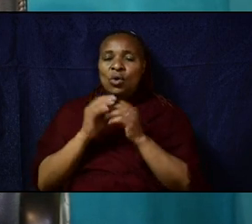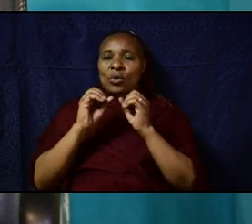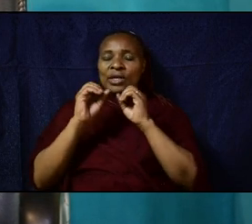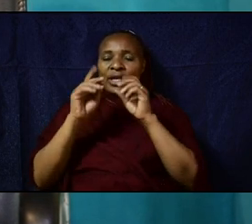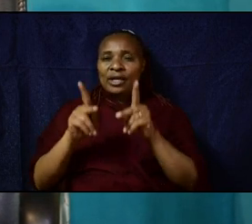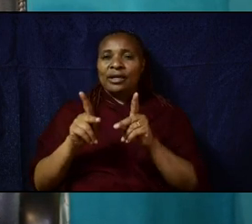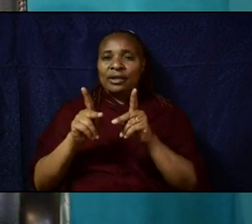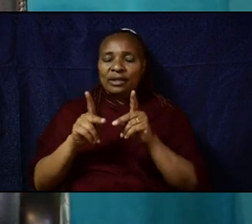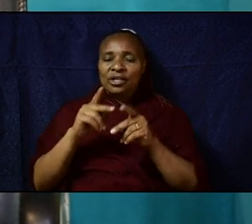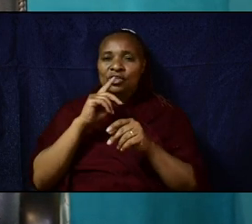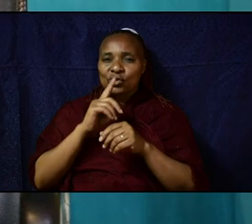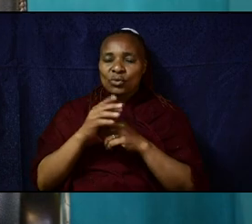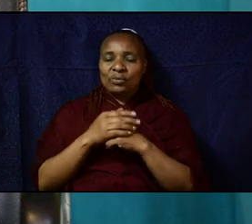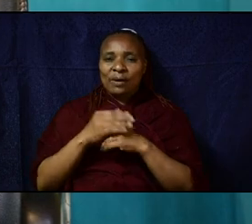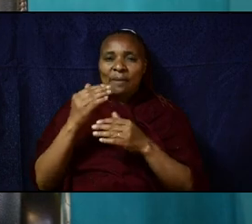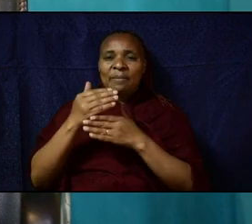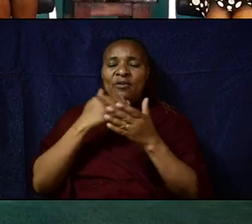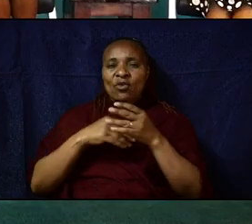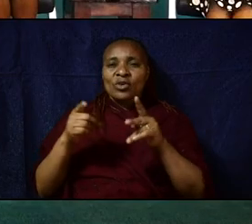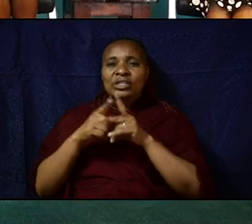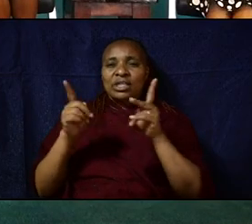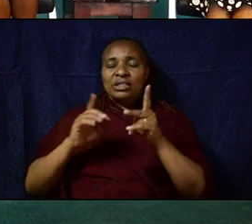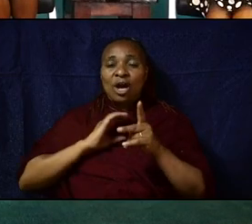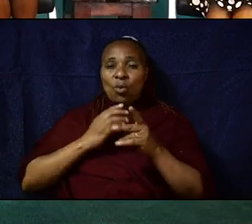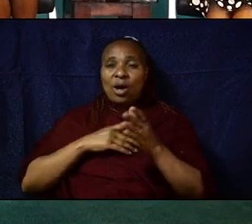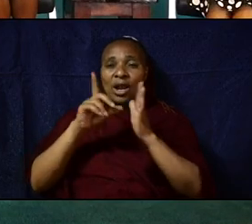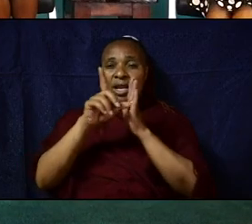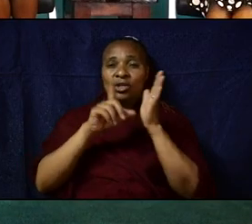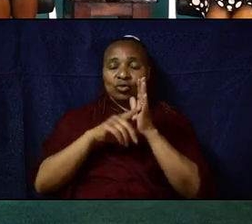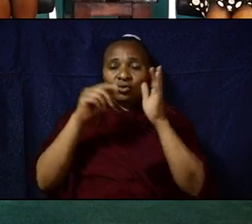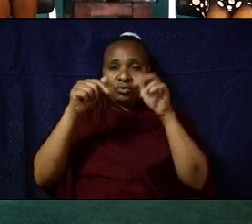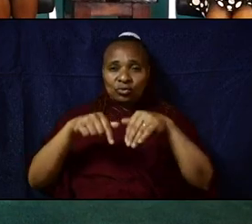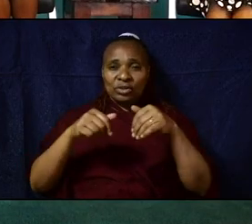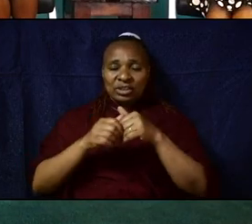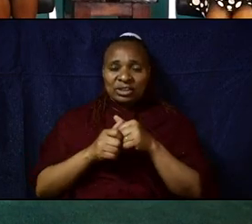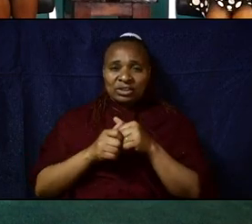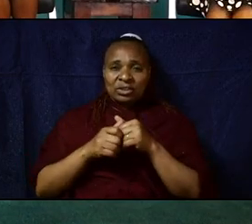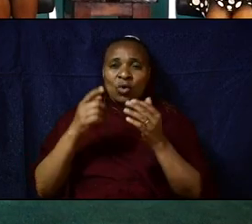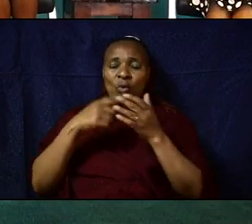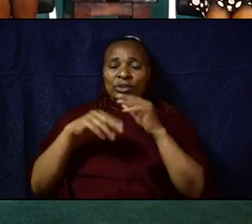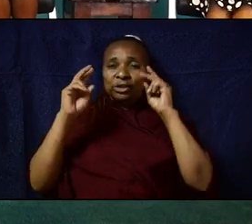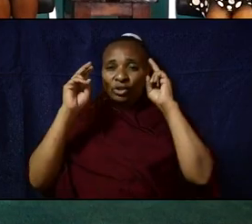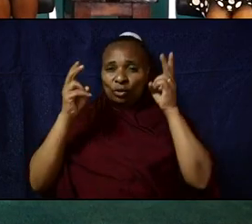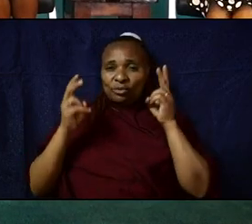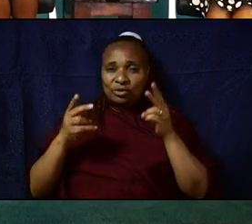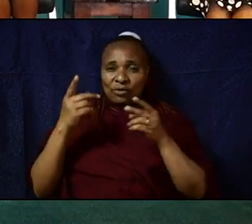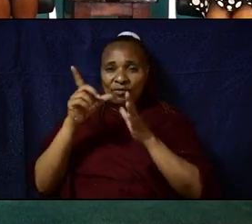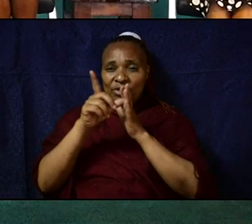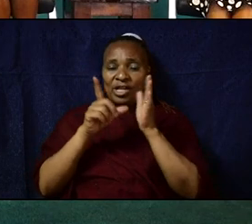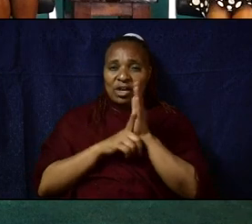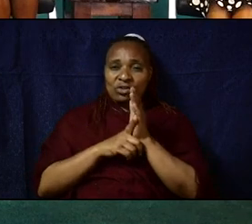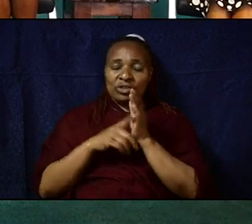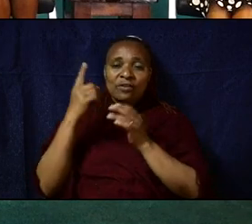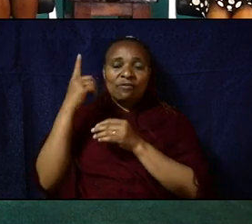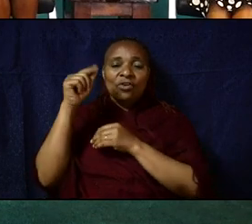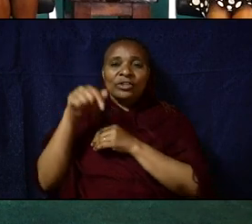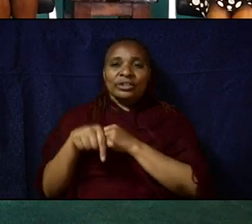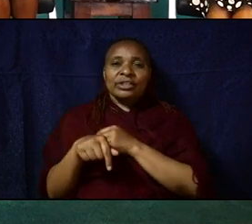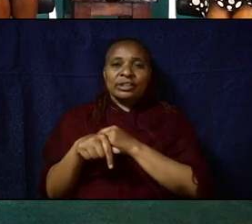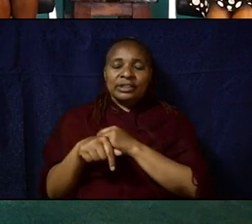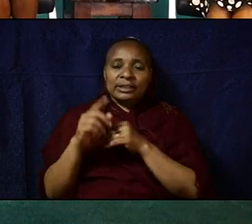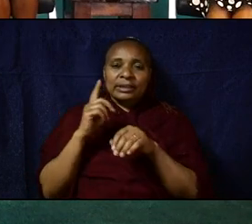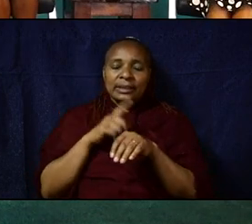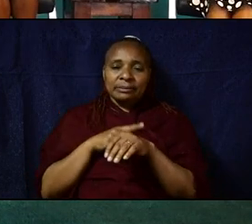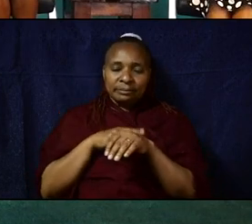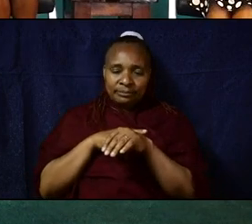Okay, so before we start our lesson today, what is our topic for the lesson for this